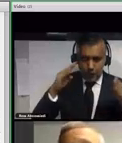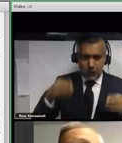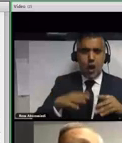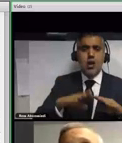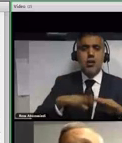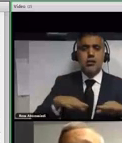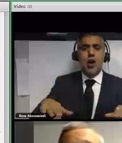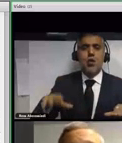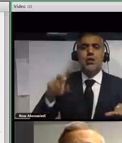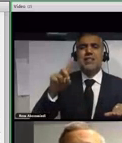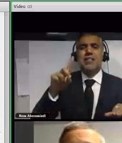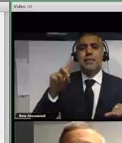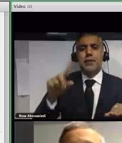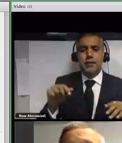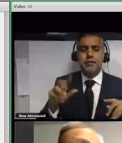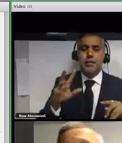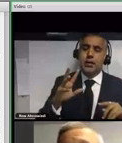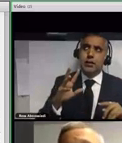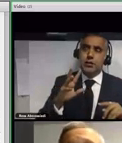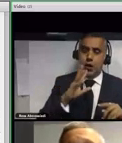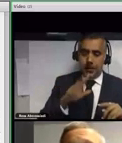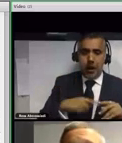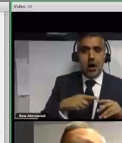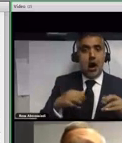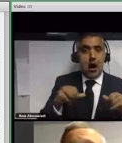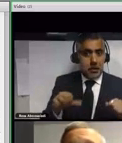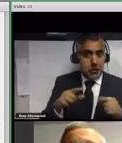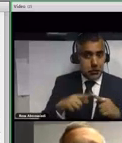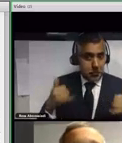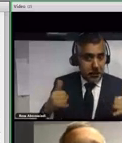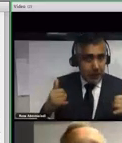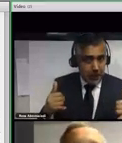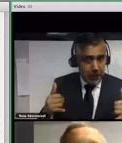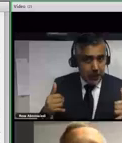disability. They ask about things like ability to play and